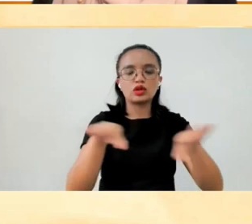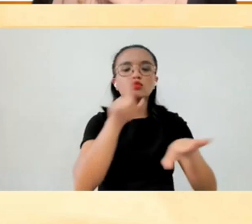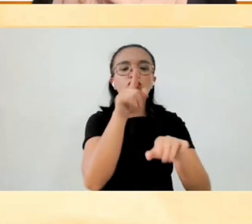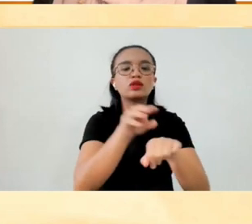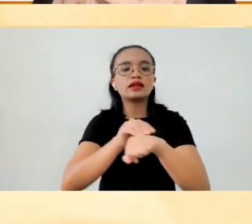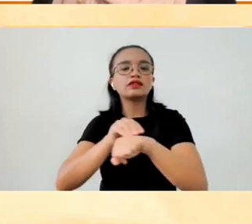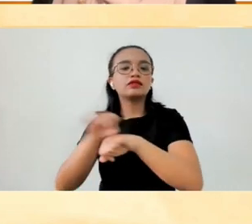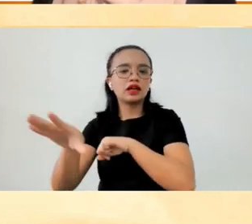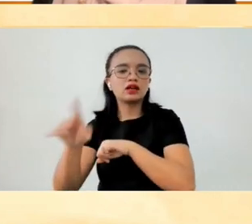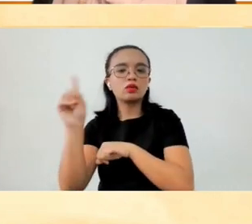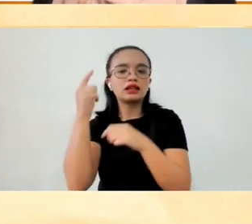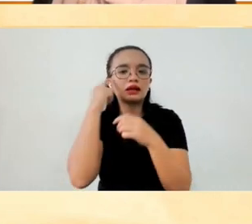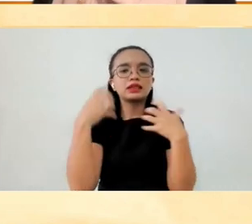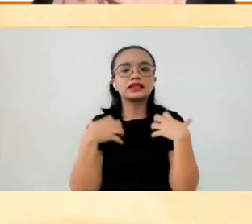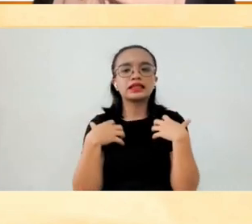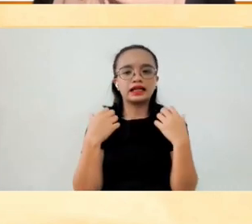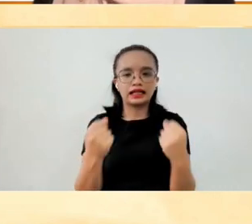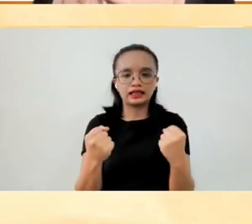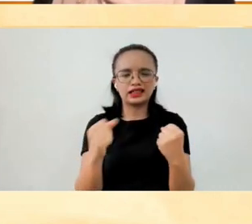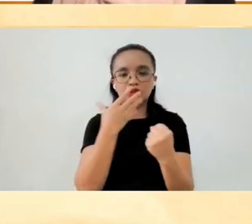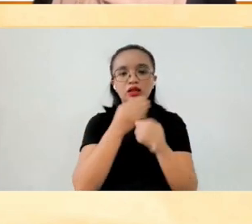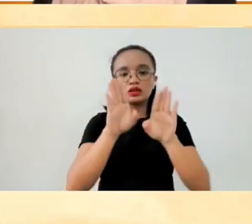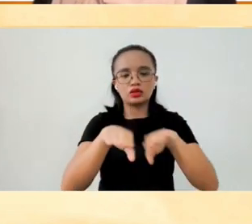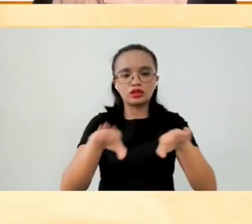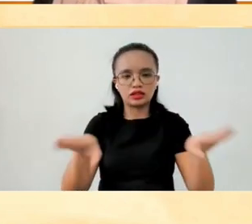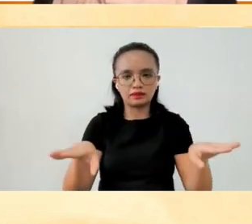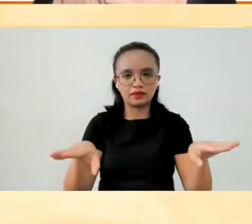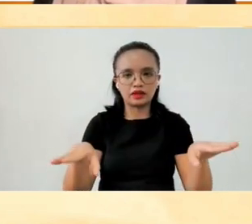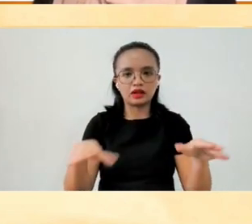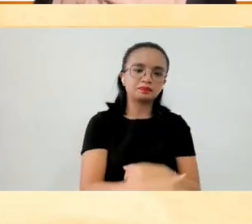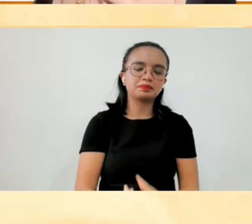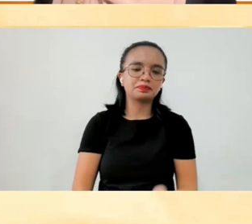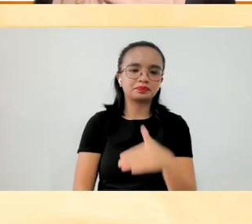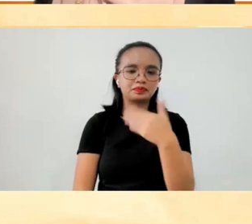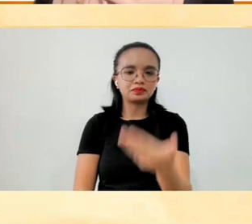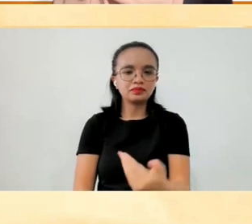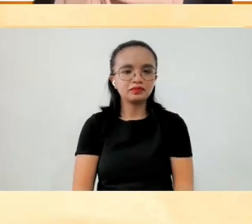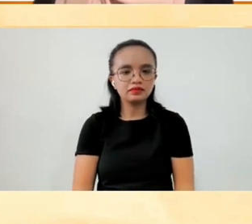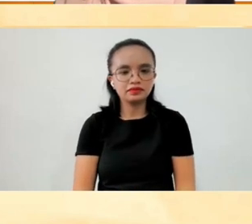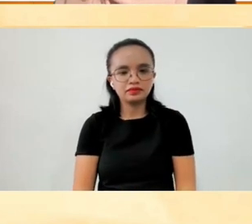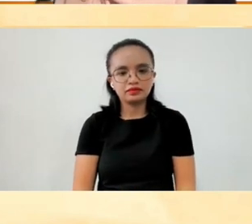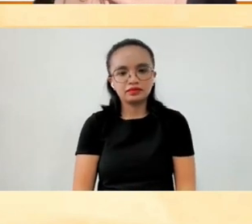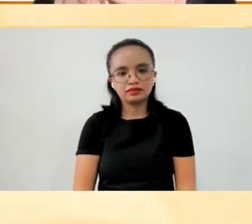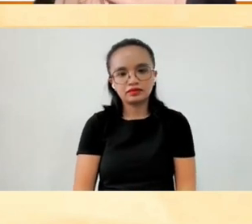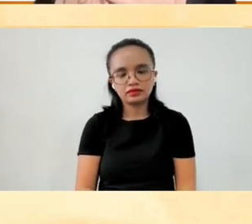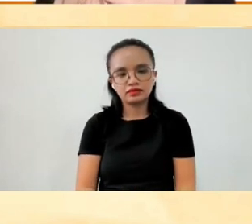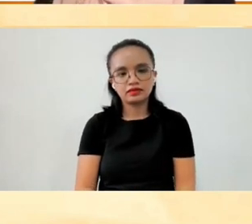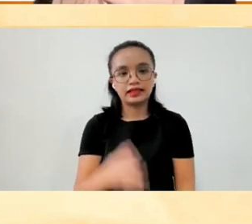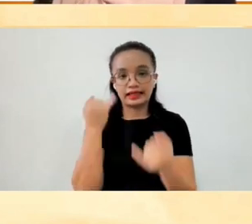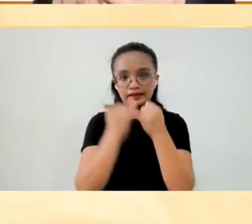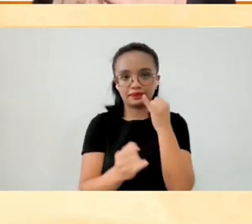the mental health of children who are in the midst of conflict. So this is my last